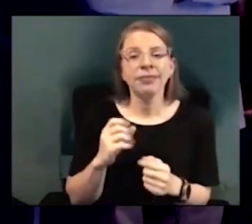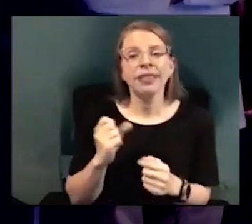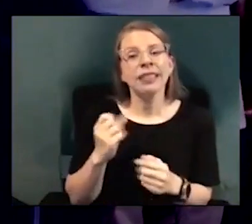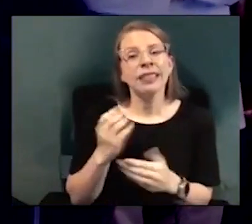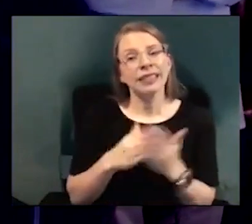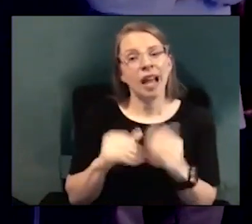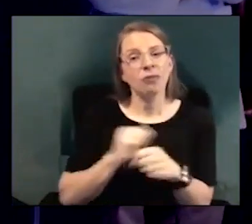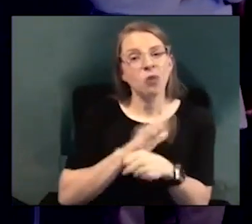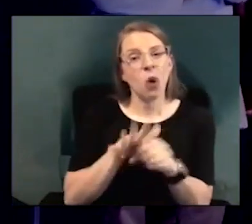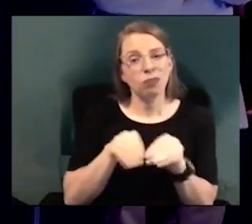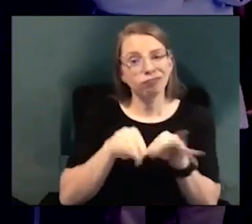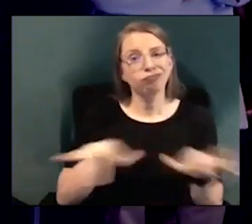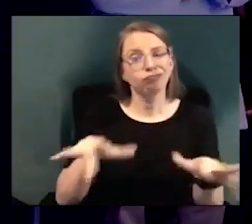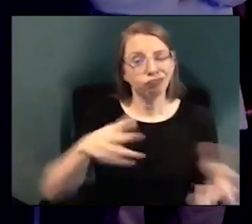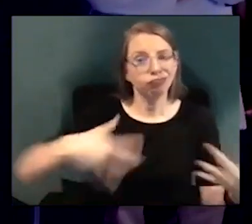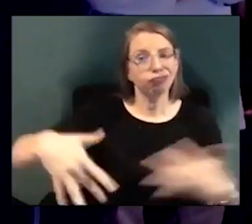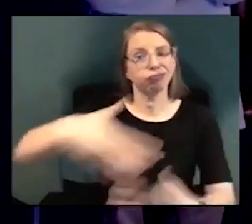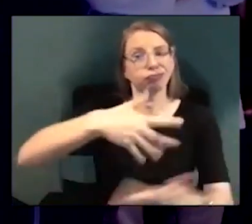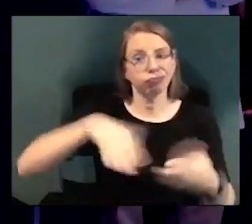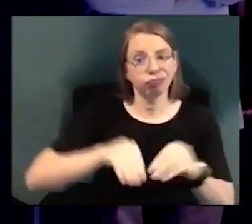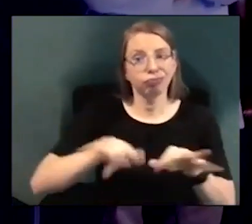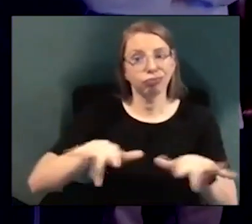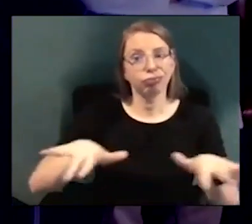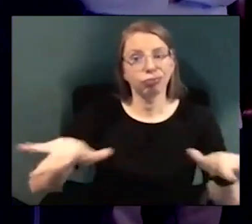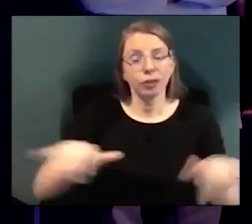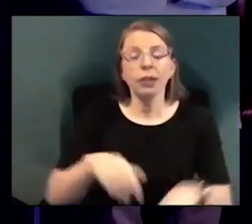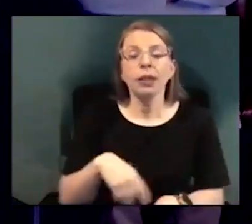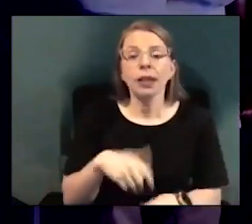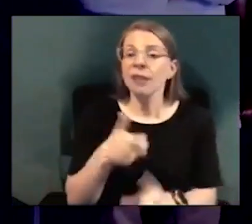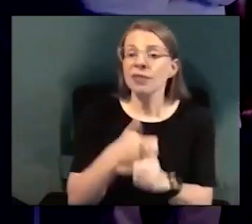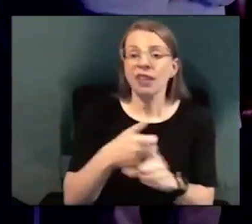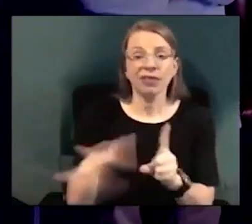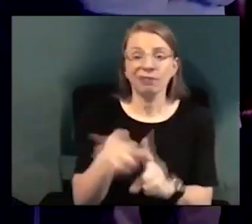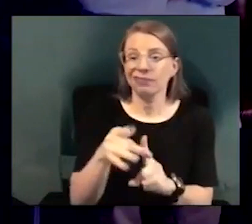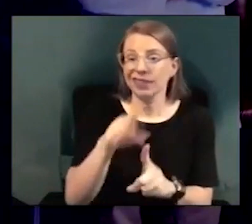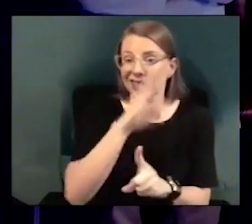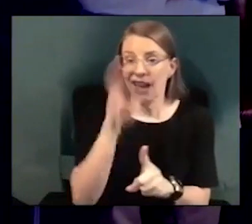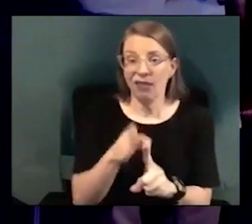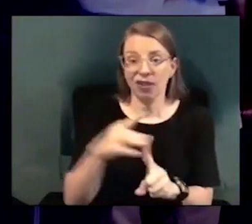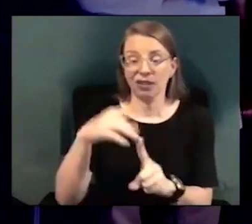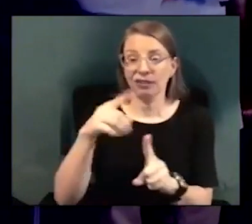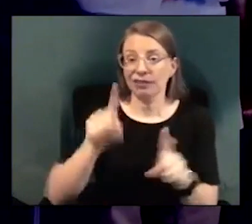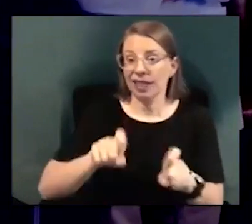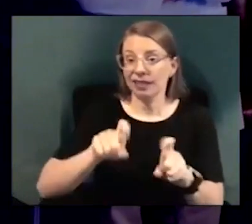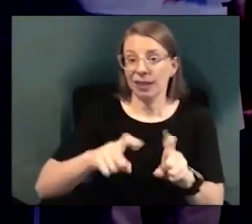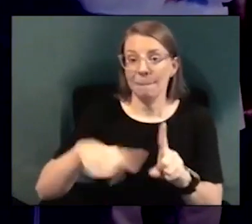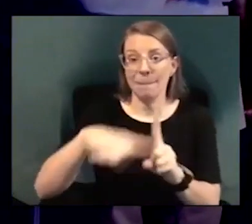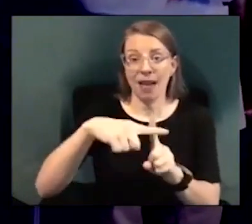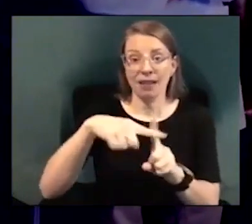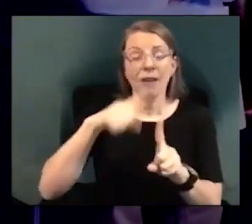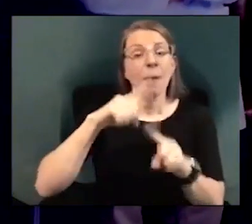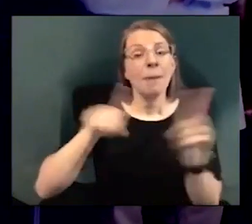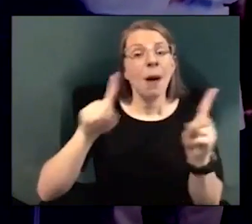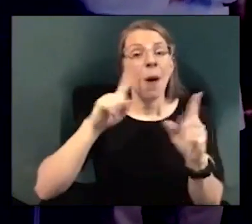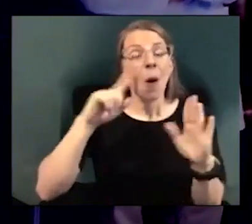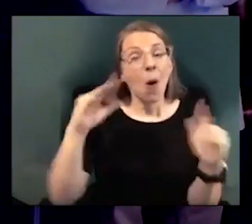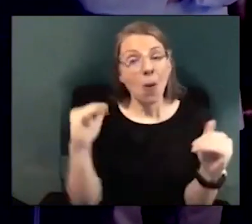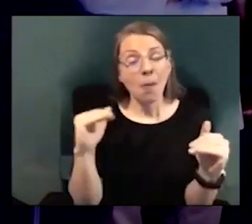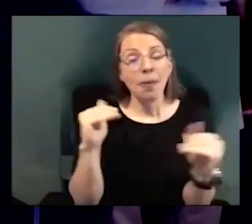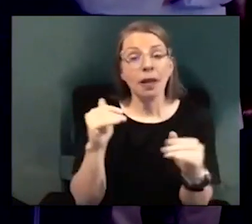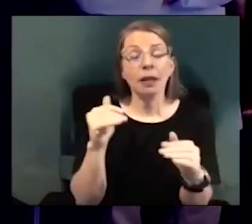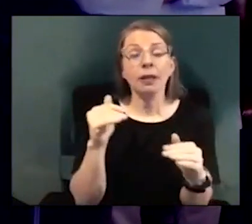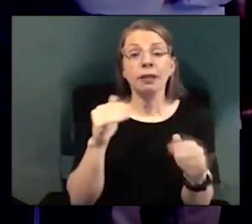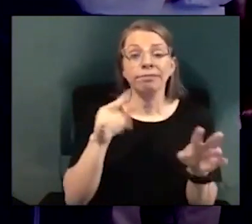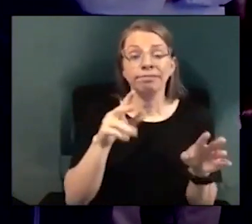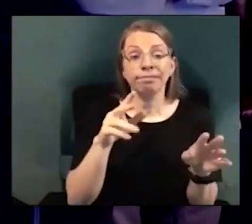did get circulated among the friend groups. He was never positive, but I'm hoping now as he moves into high school and